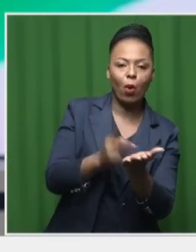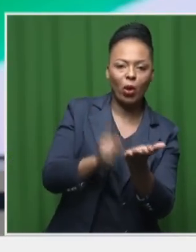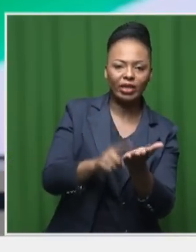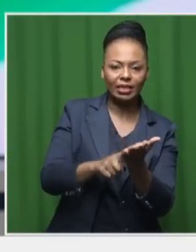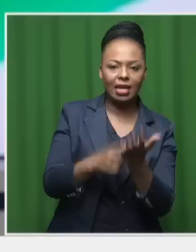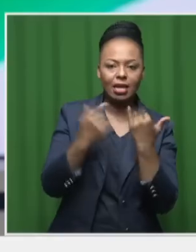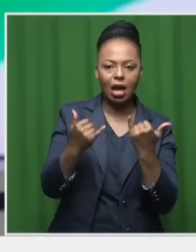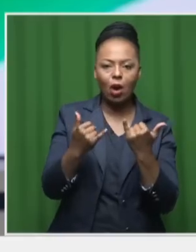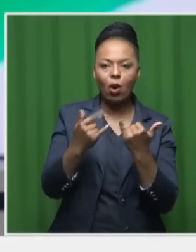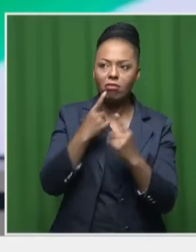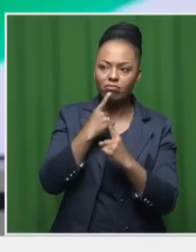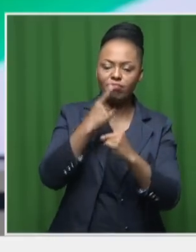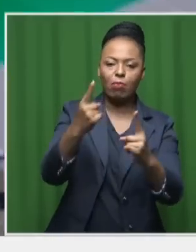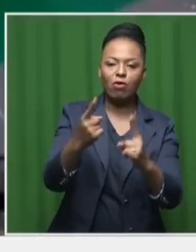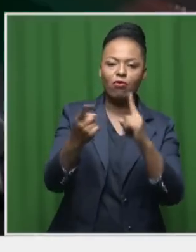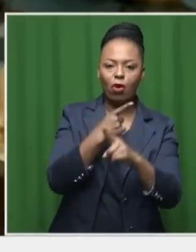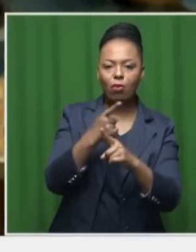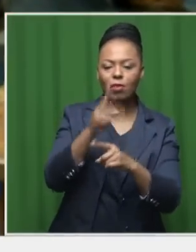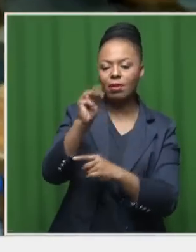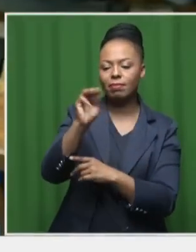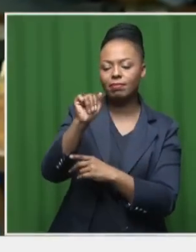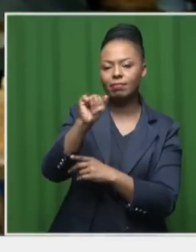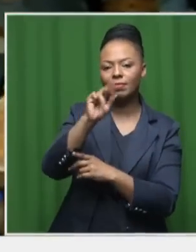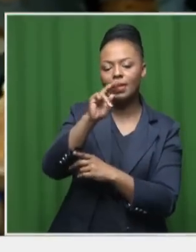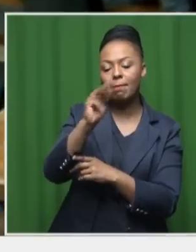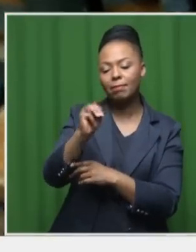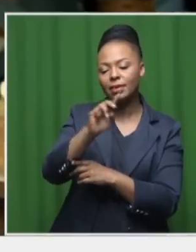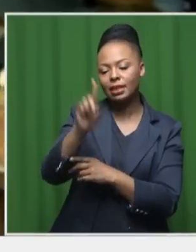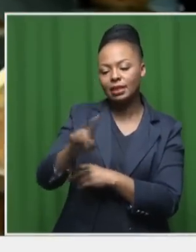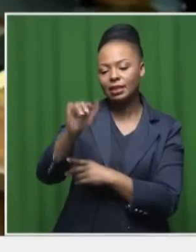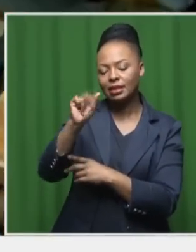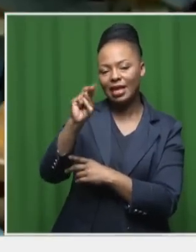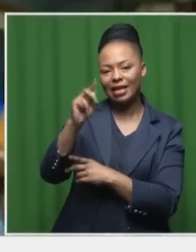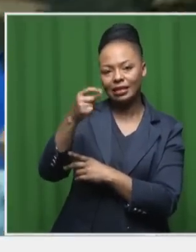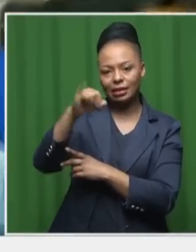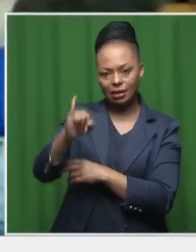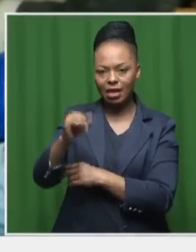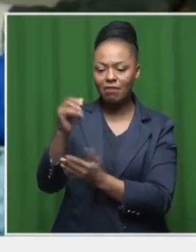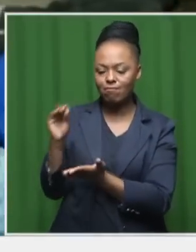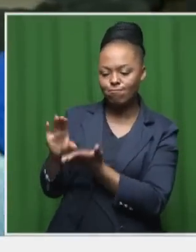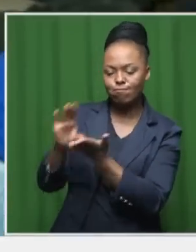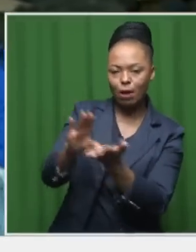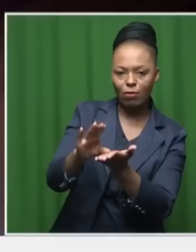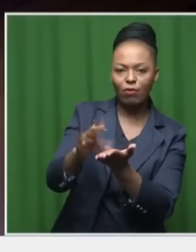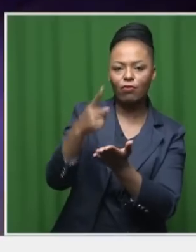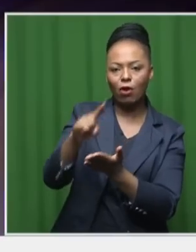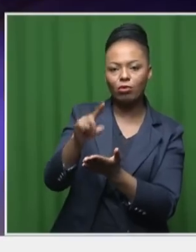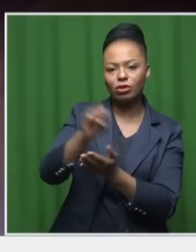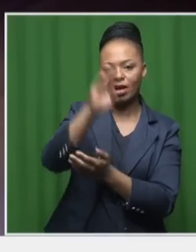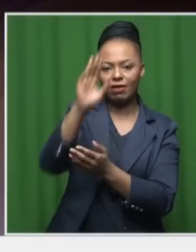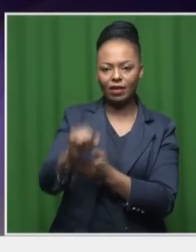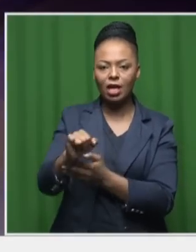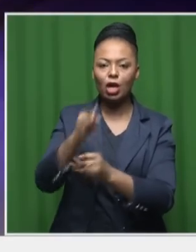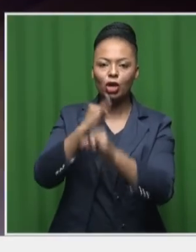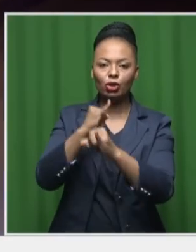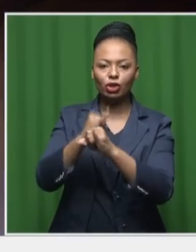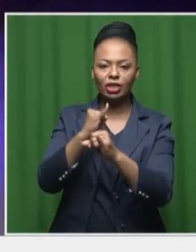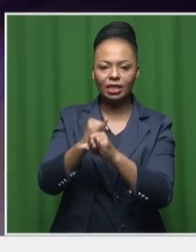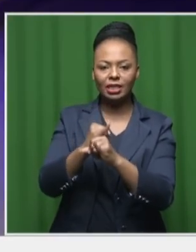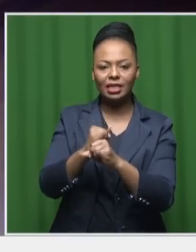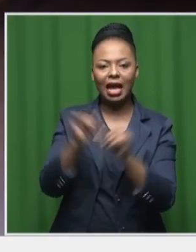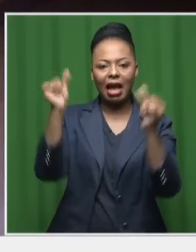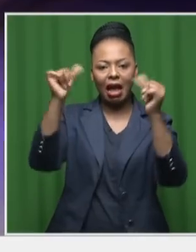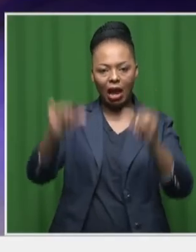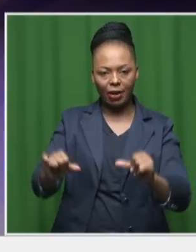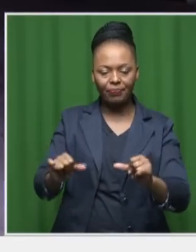issued by Unite from Mzansi, which was funded by the South African Institute of Chartered Accountants and a whole host of other business leaders,